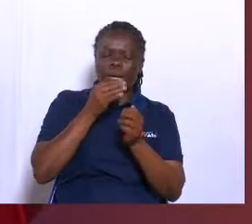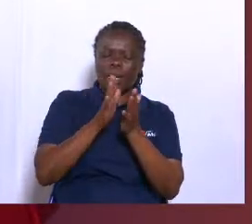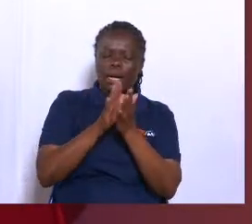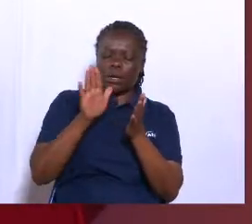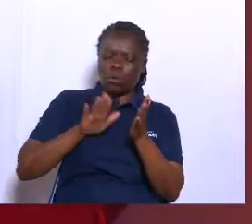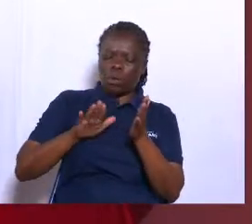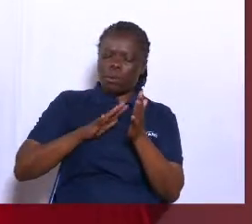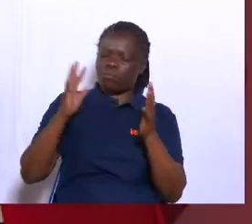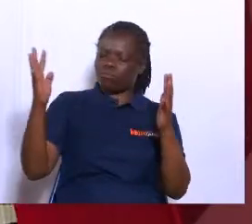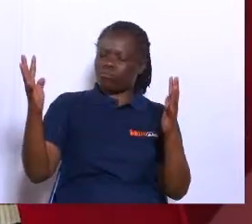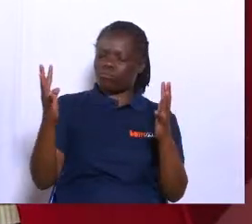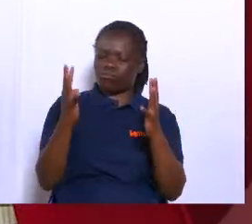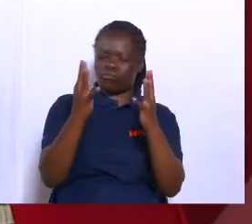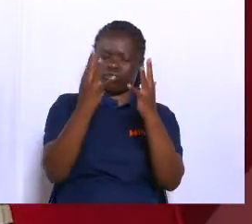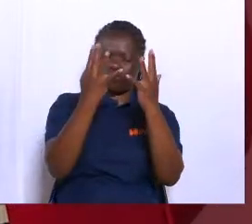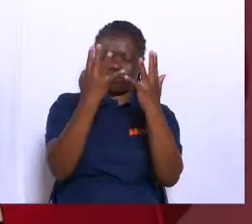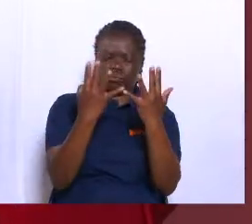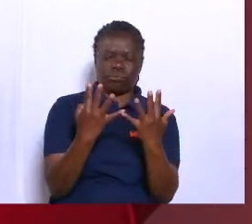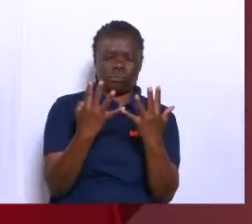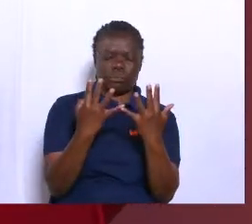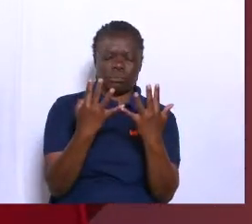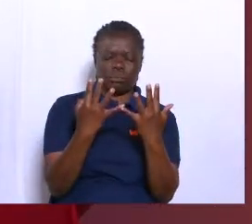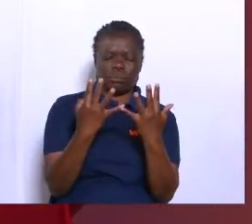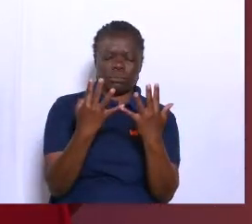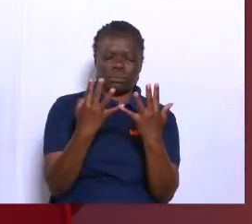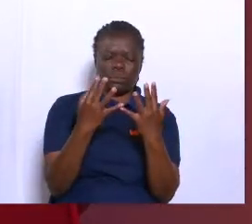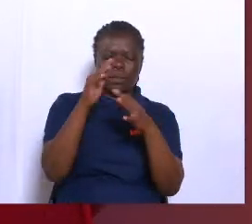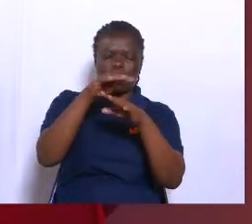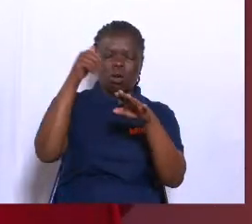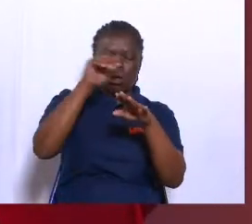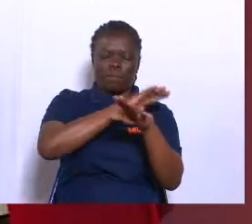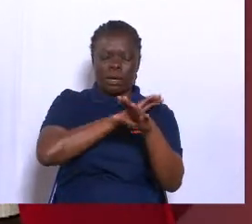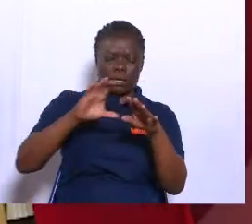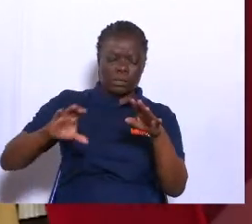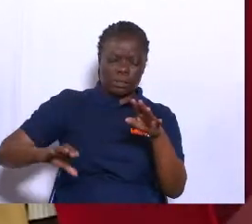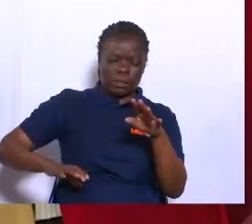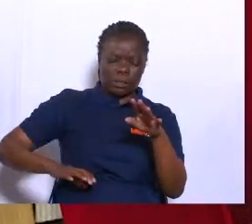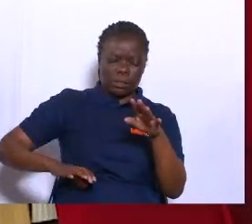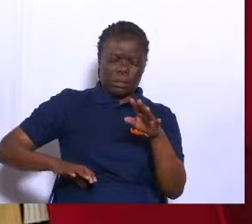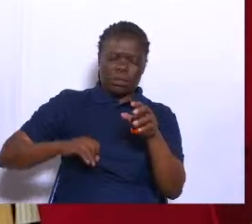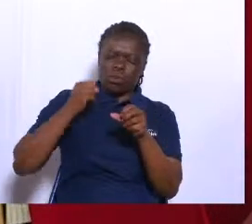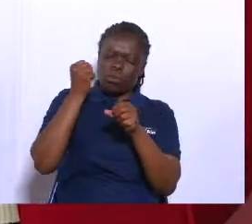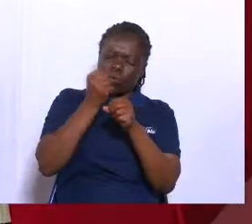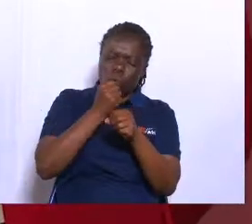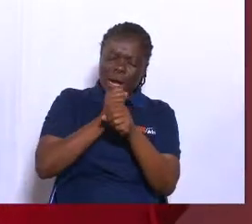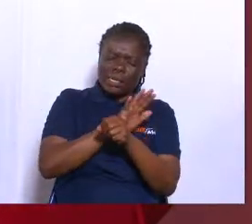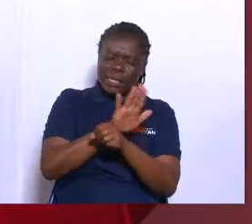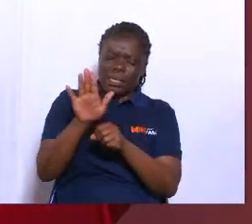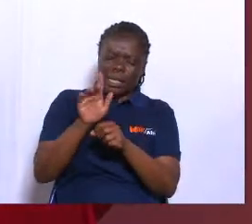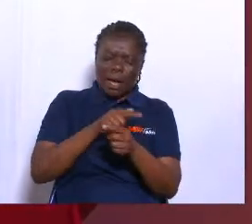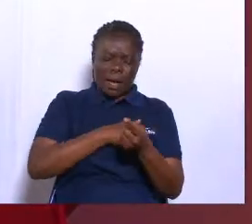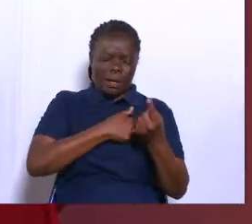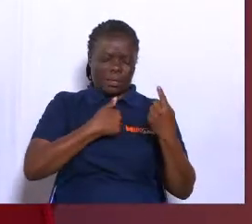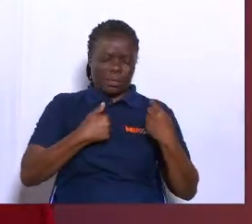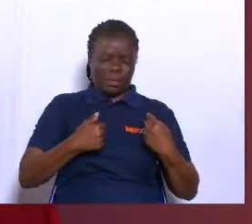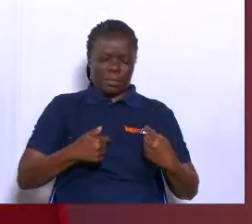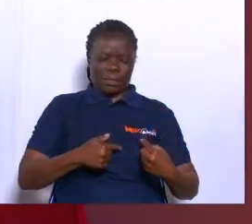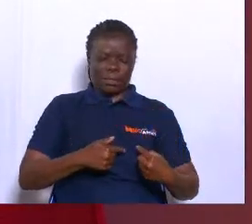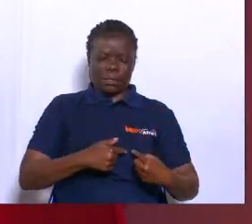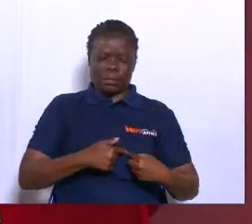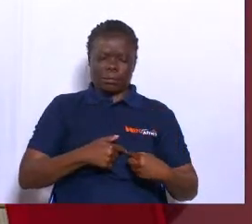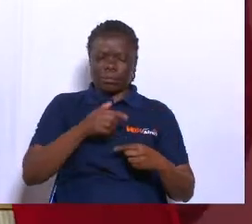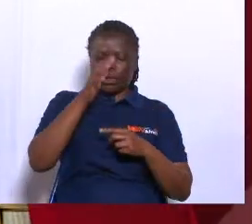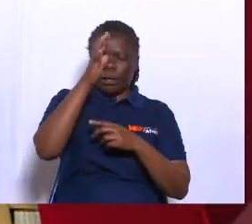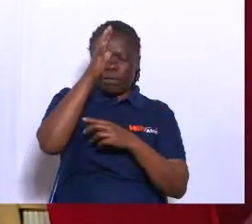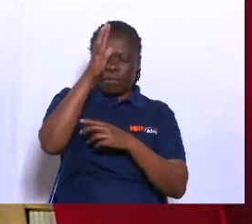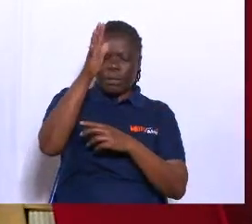come forward at the call of Christ. You've worked in their lives and on their hearts. Father, you know each